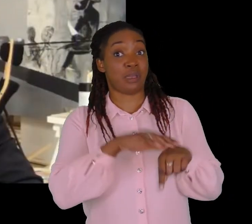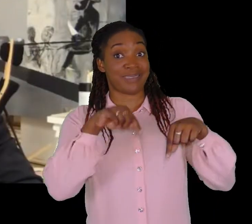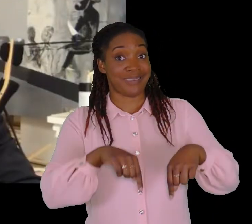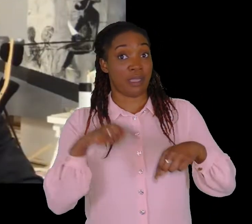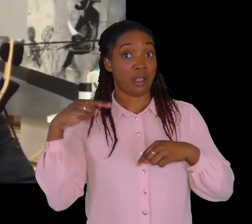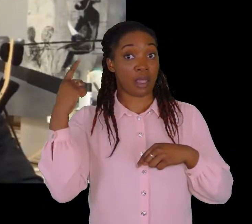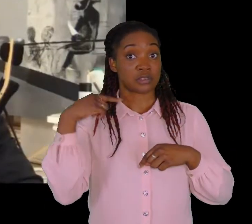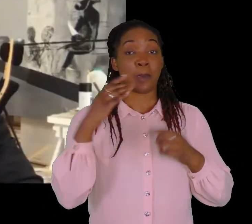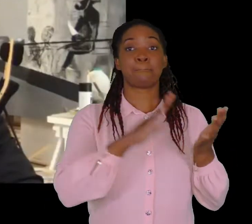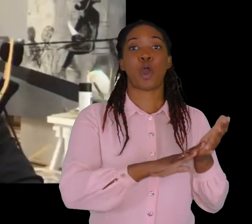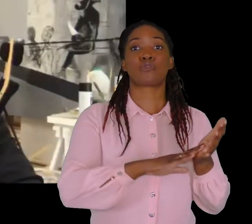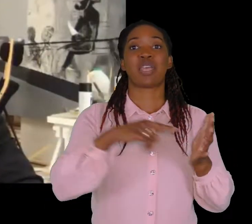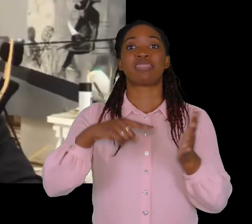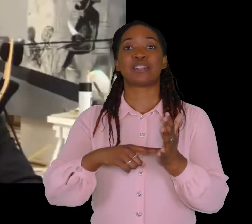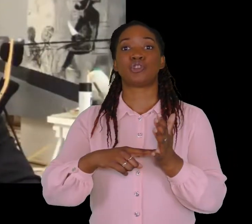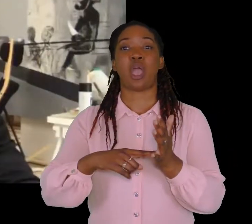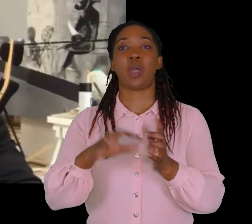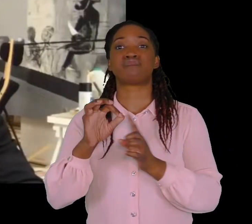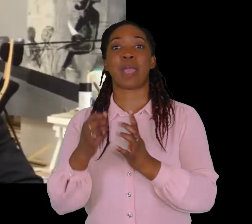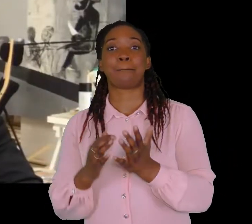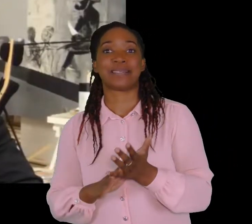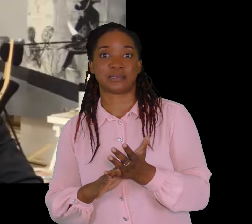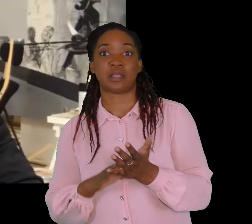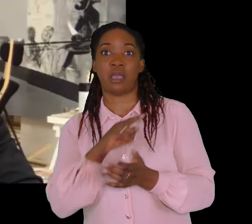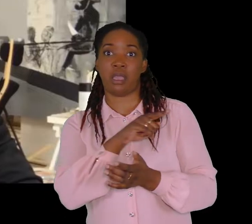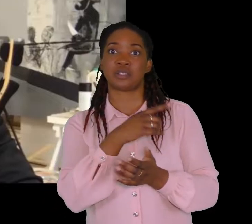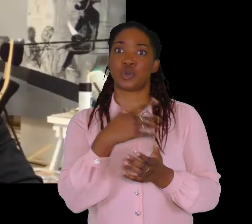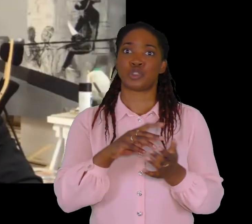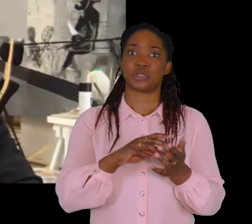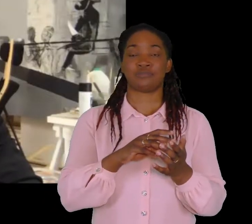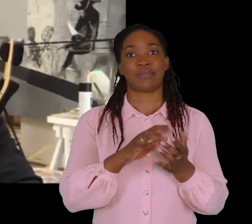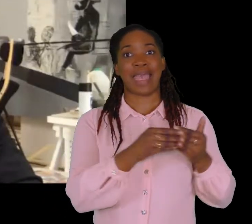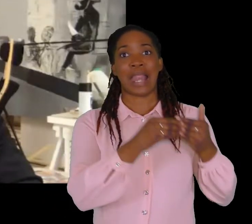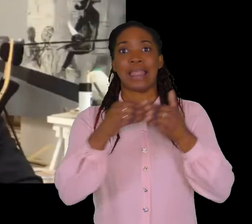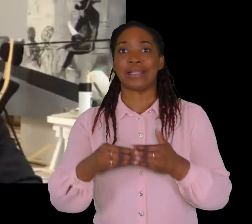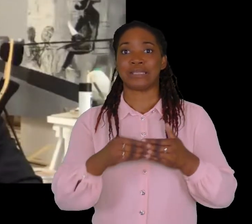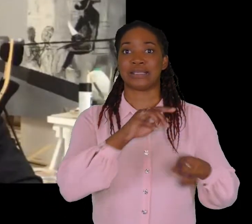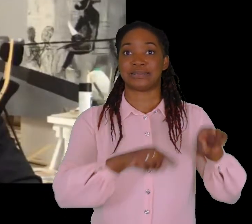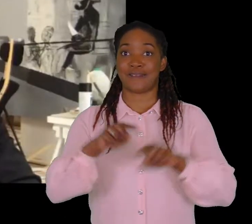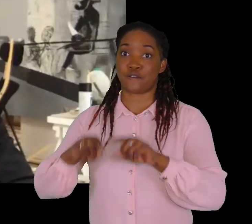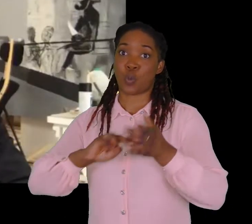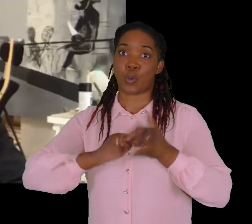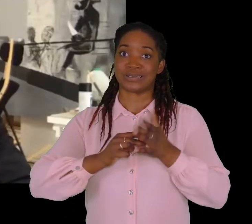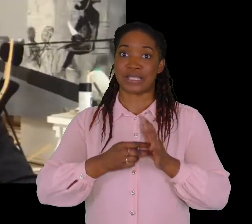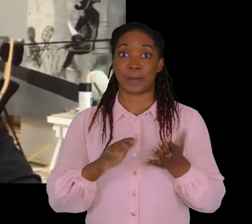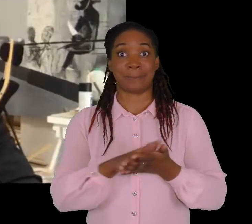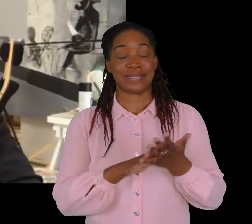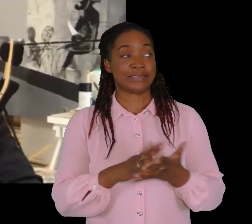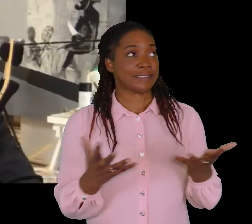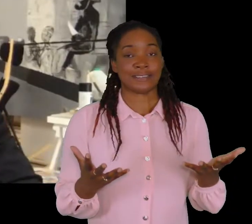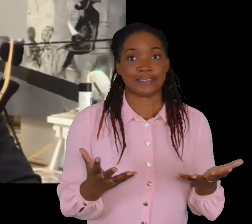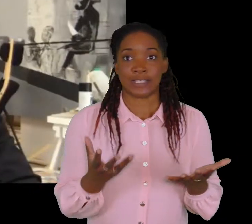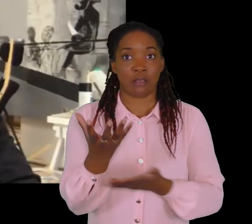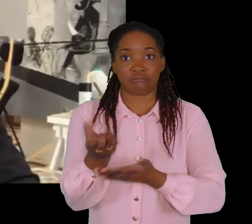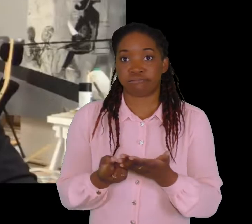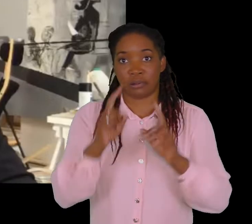too, Margaret Thatcher was cutting funding for various organizations which were not commercially viable,